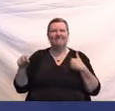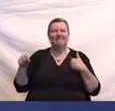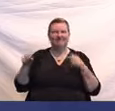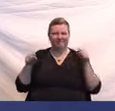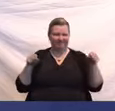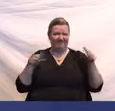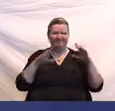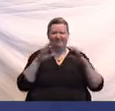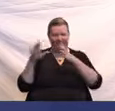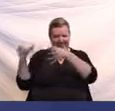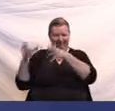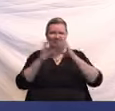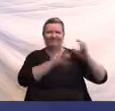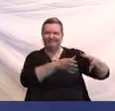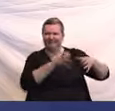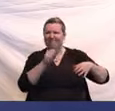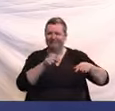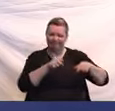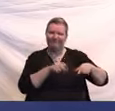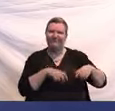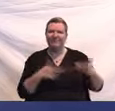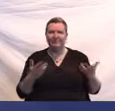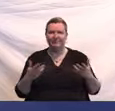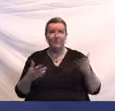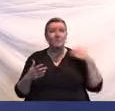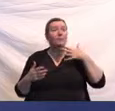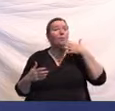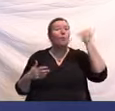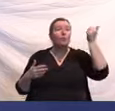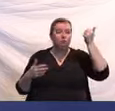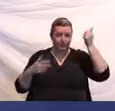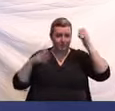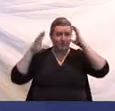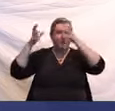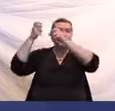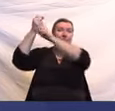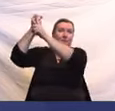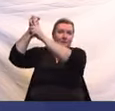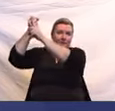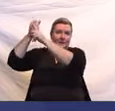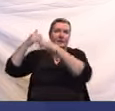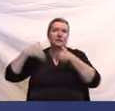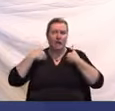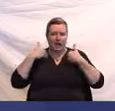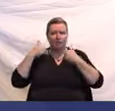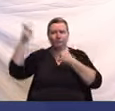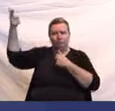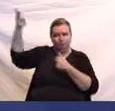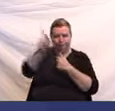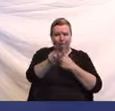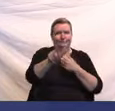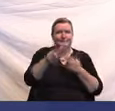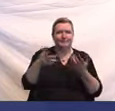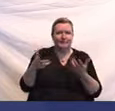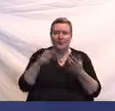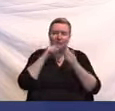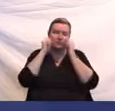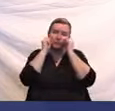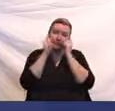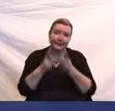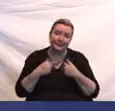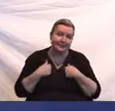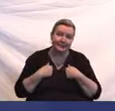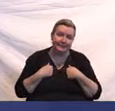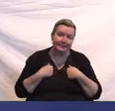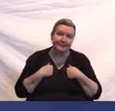so than some of our older populations. And it's not surprising that we're seeing increases in case rates